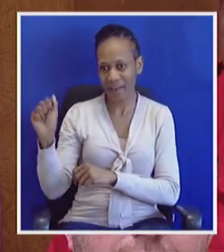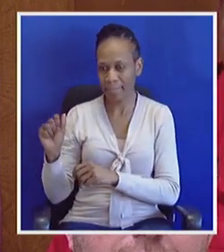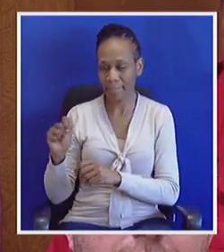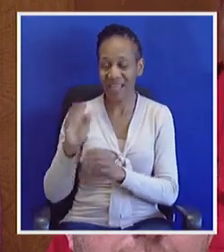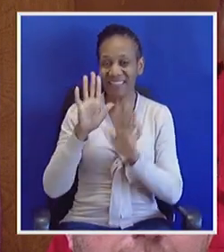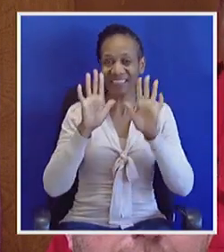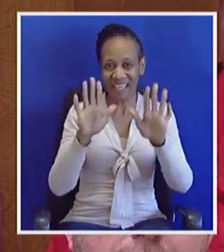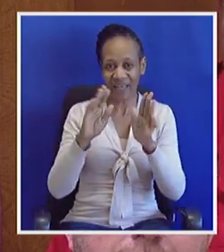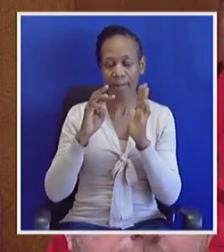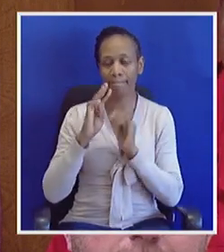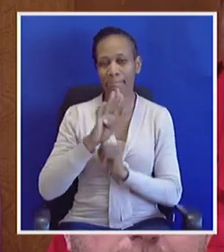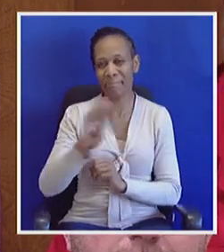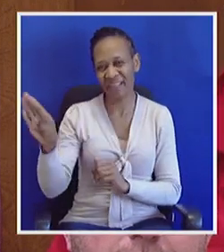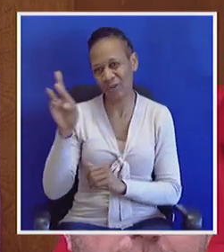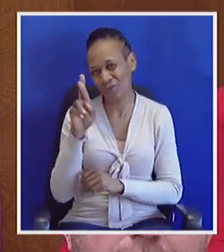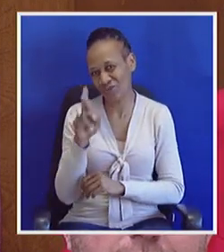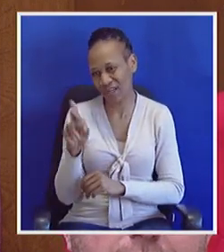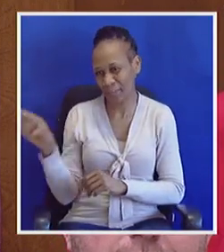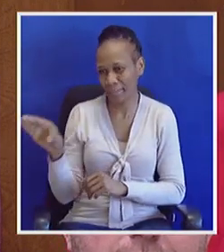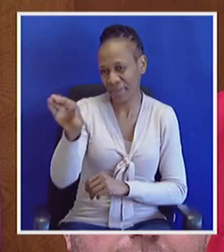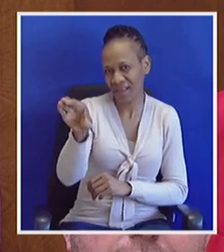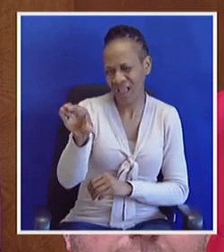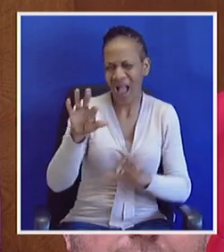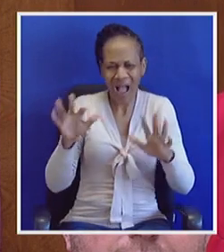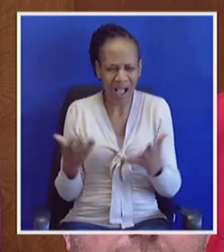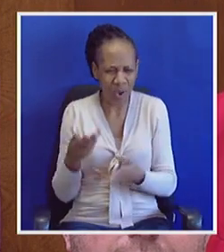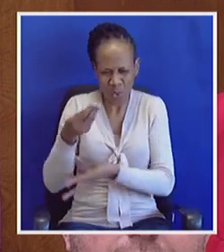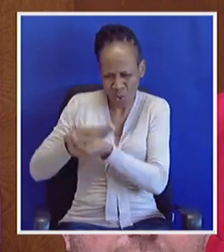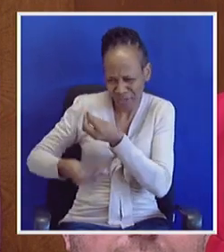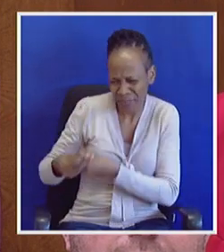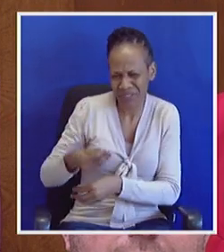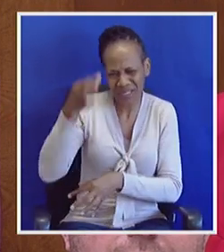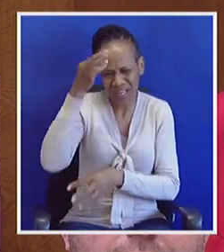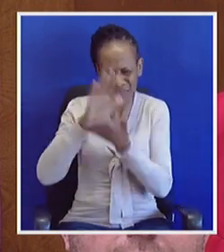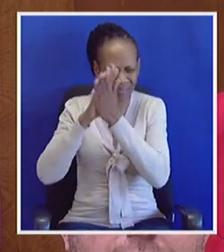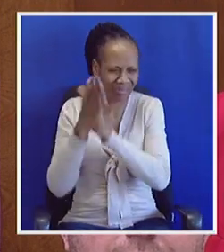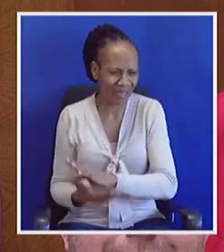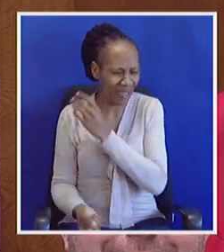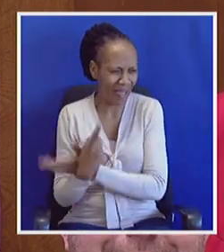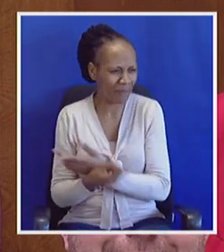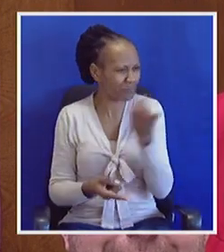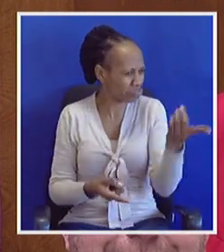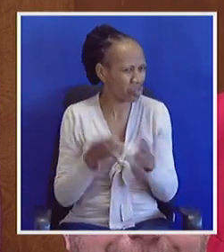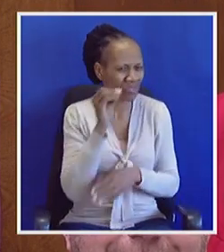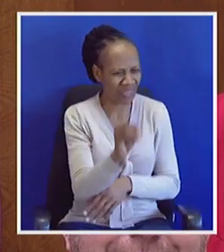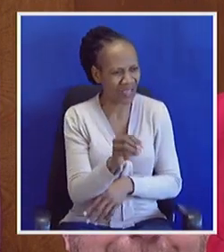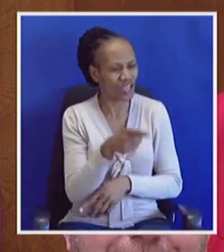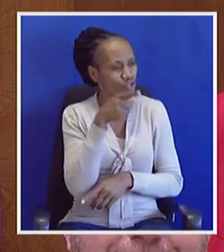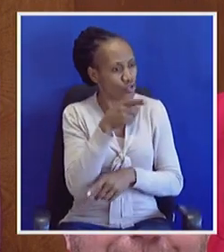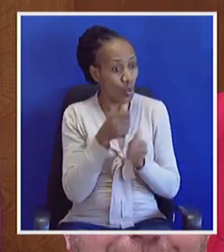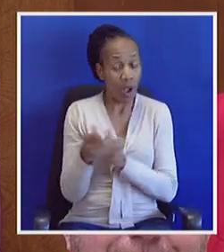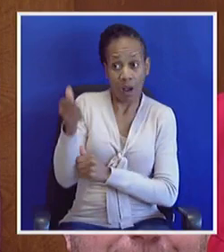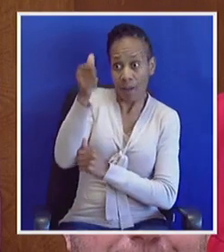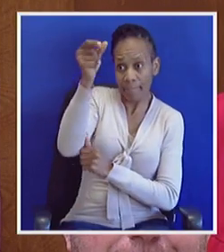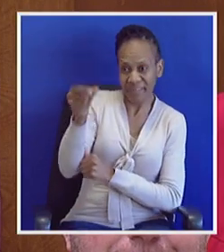bailout. How did this lawlessness, corruption, and collapse of government happen under your leadership? as the second highest